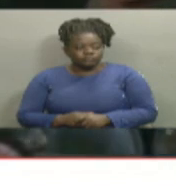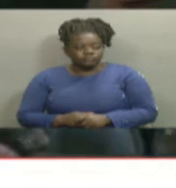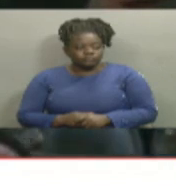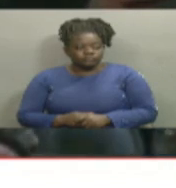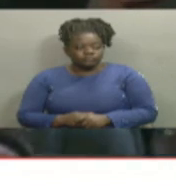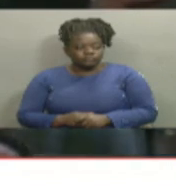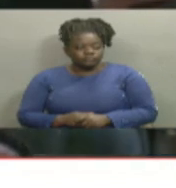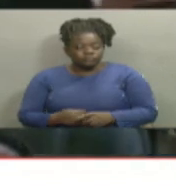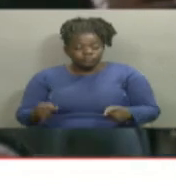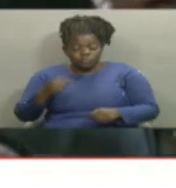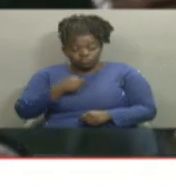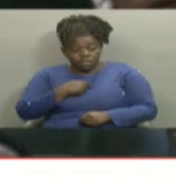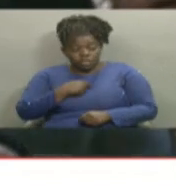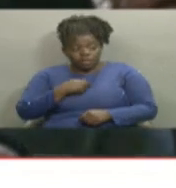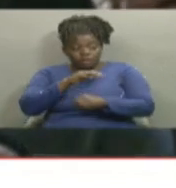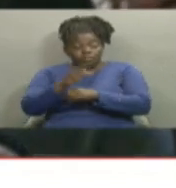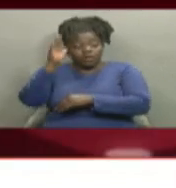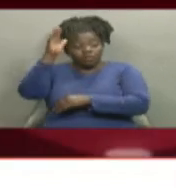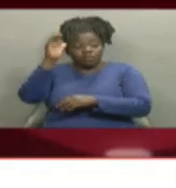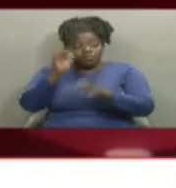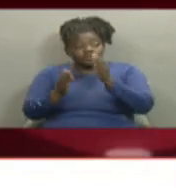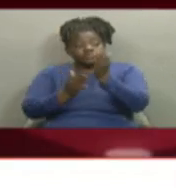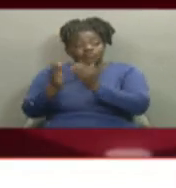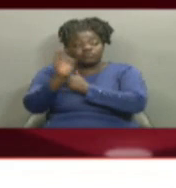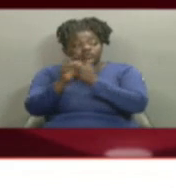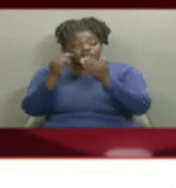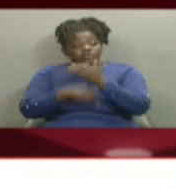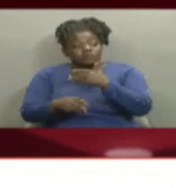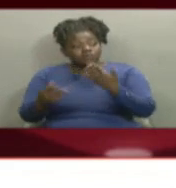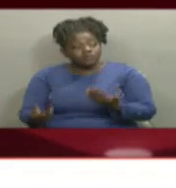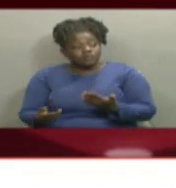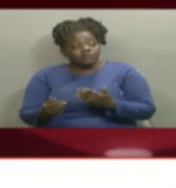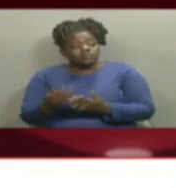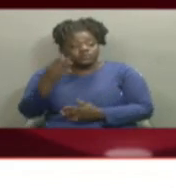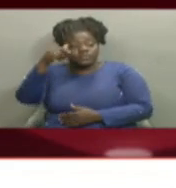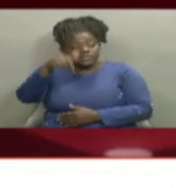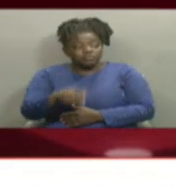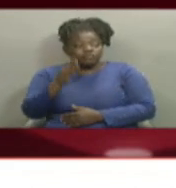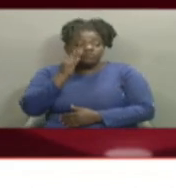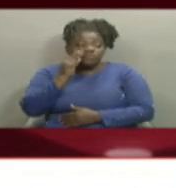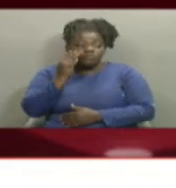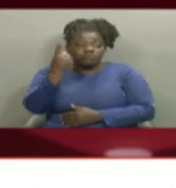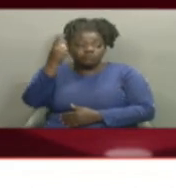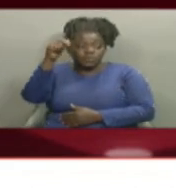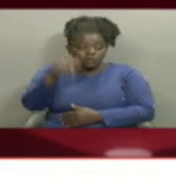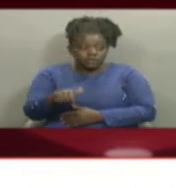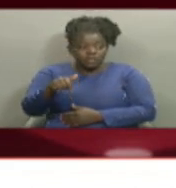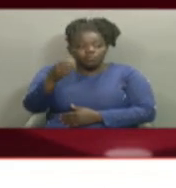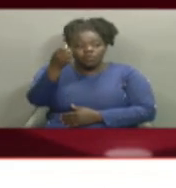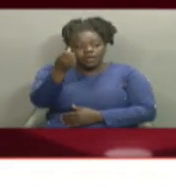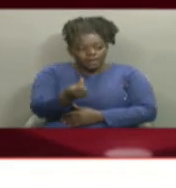I took an oath of office to serve this country. Ategeeza nga Ruto bafunye obululu obukadde 717